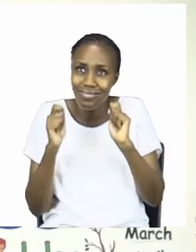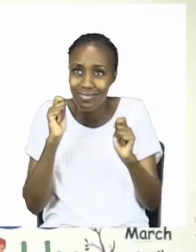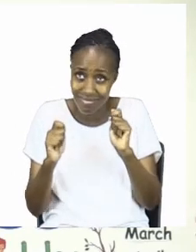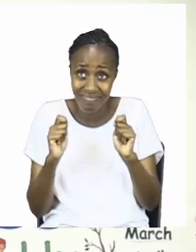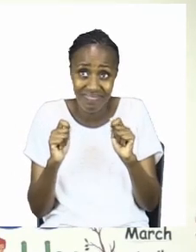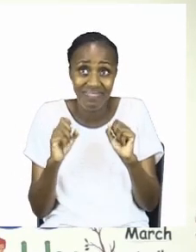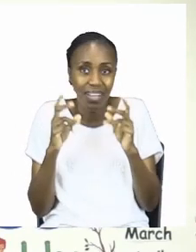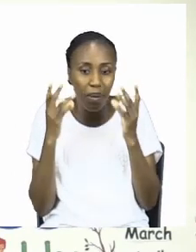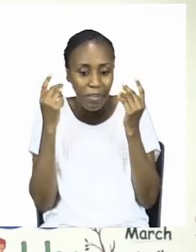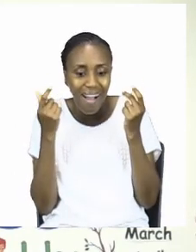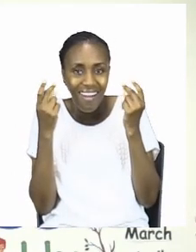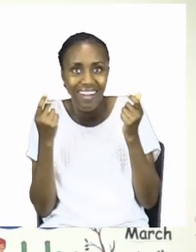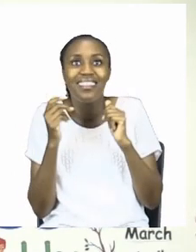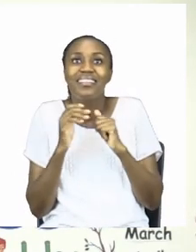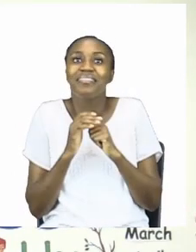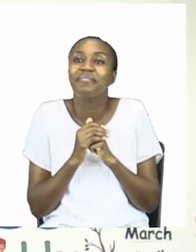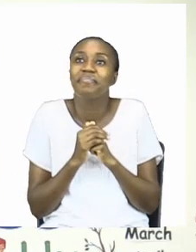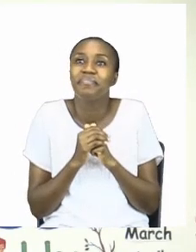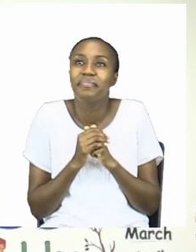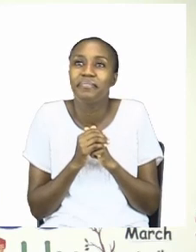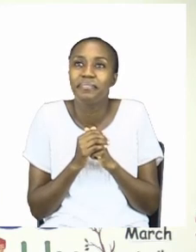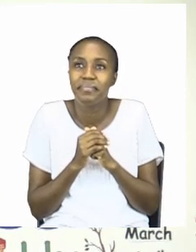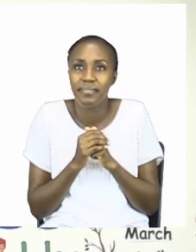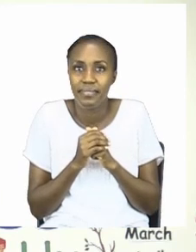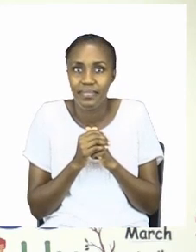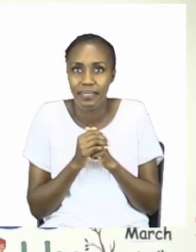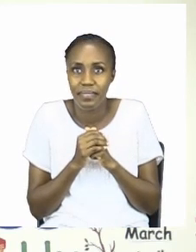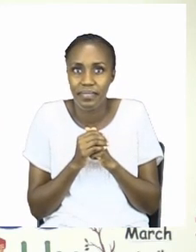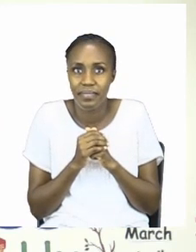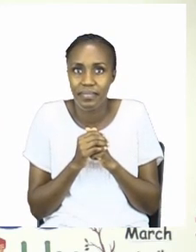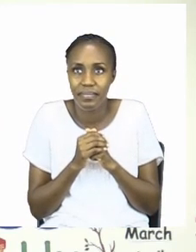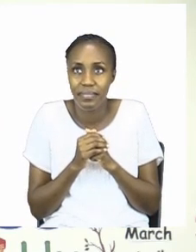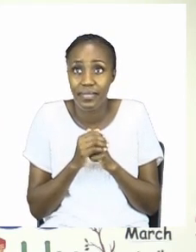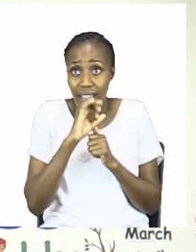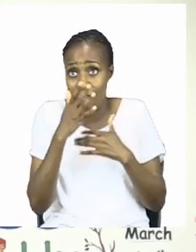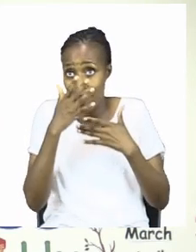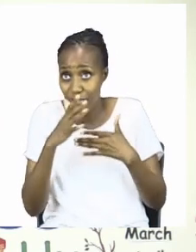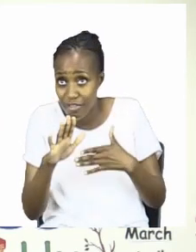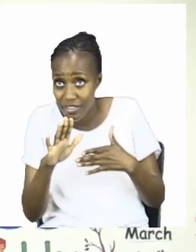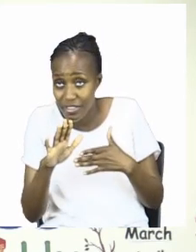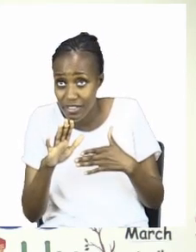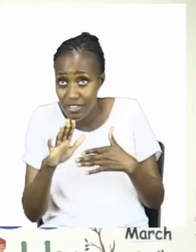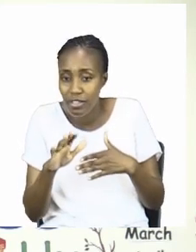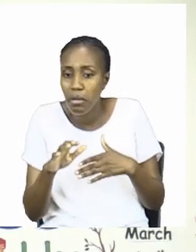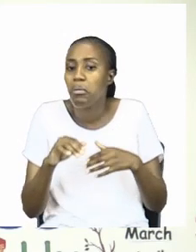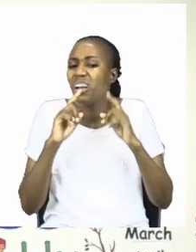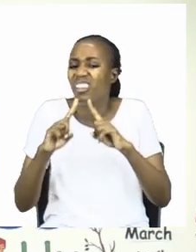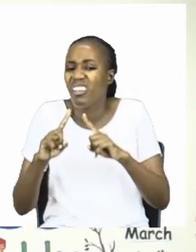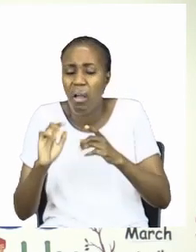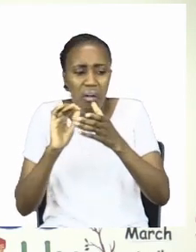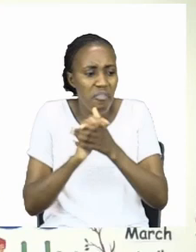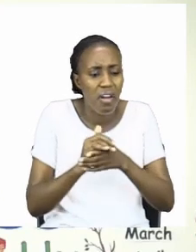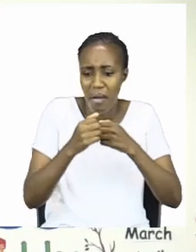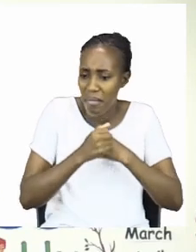some music. Now remember, when you are done, you can tell your teacher or your friends or your